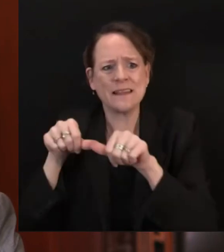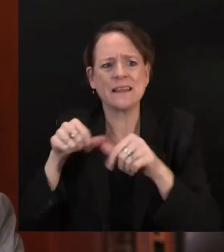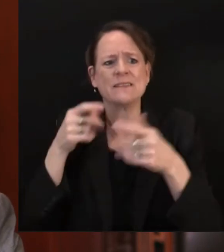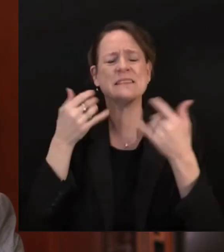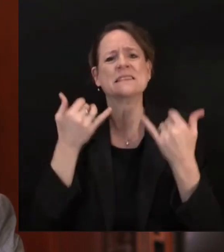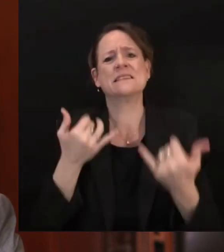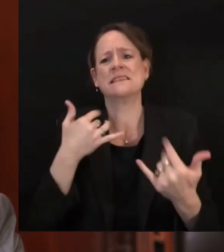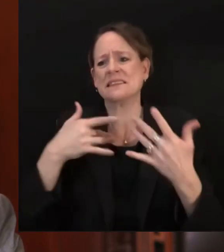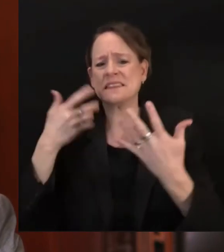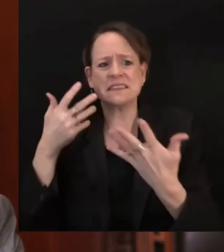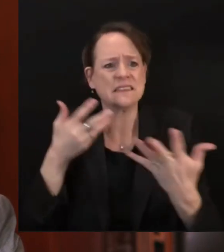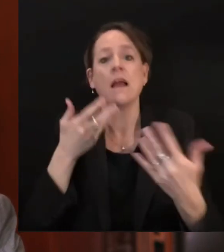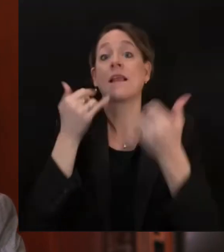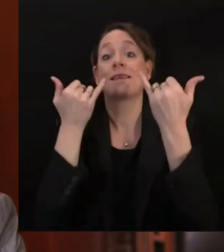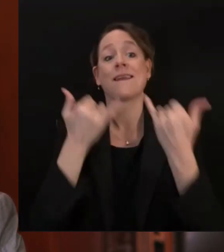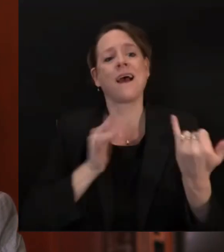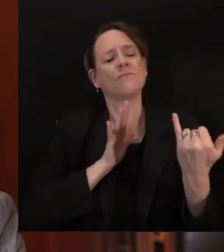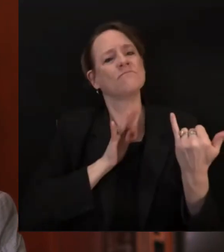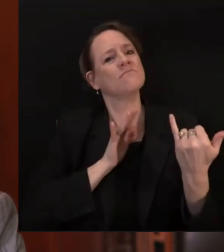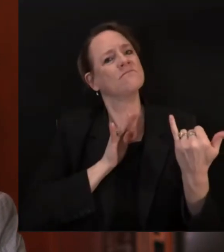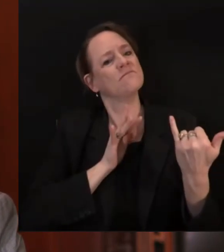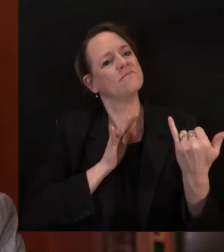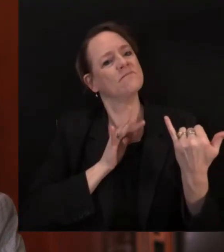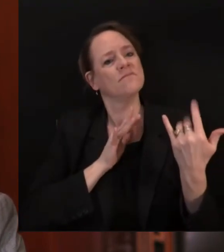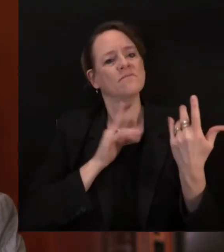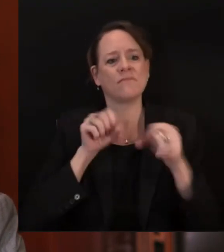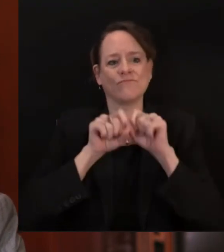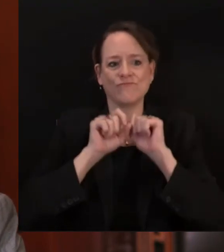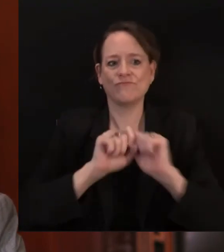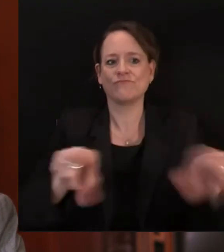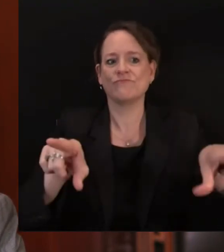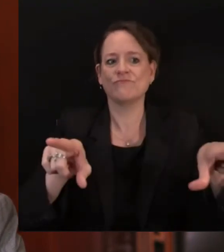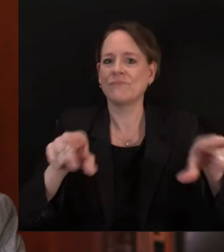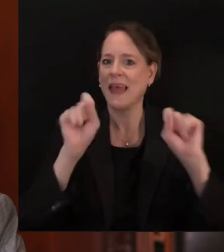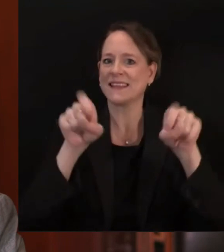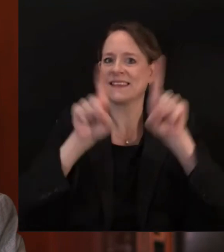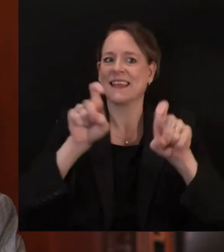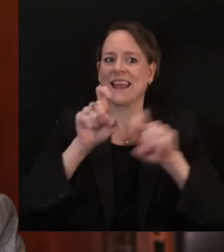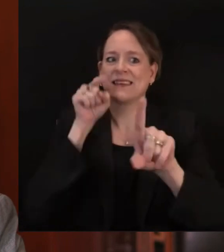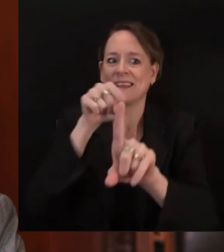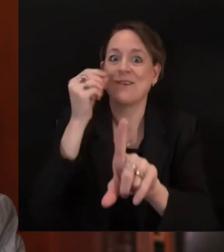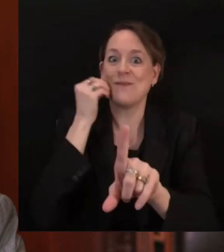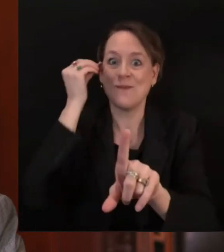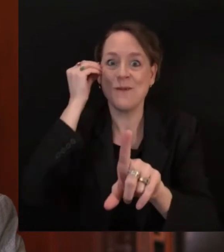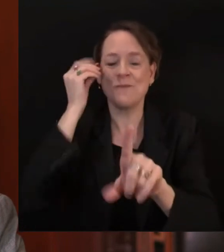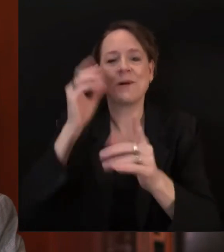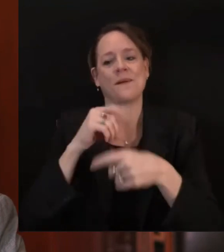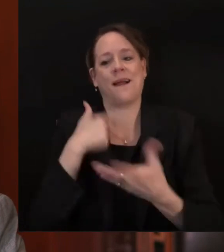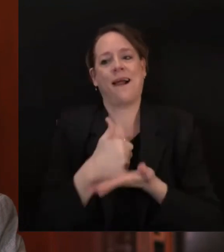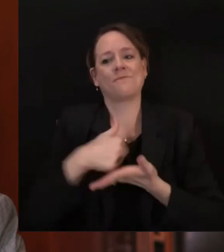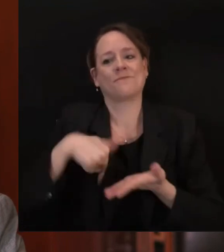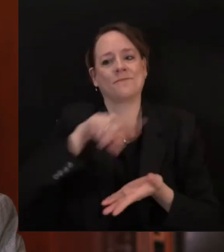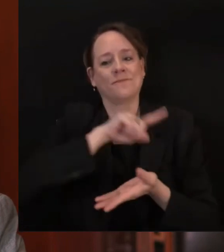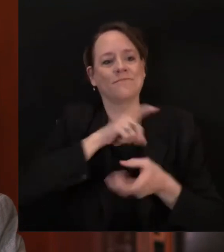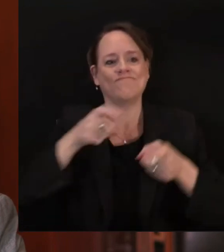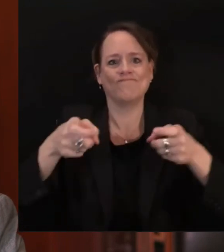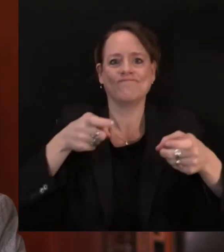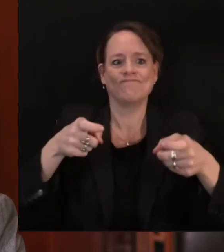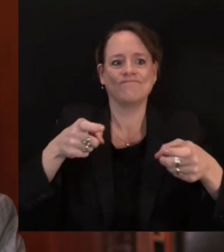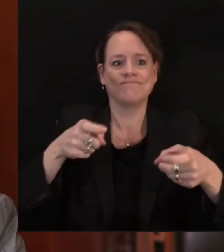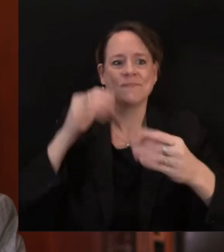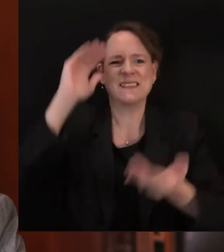us box in the virus. From the vaccine we are working to get it distributed across the state, to the